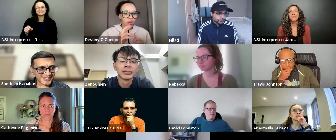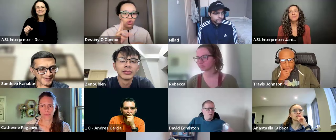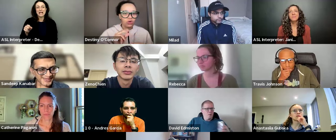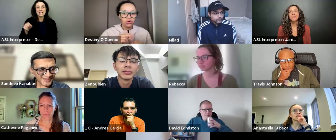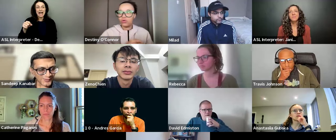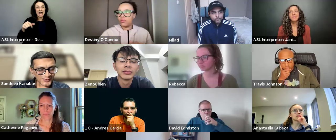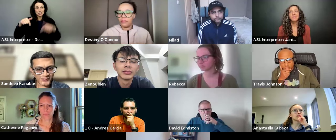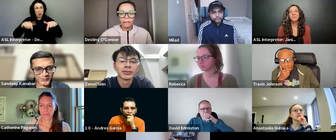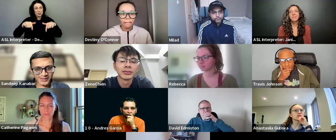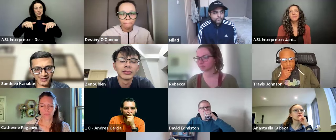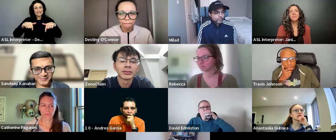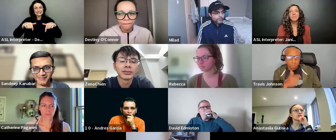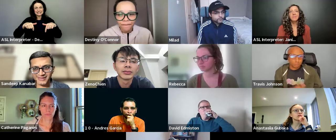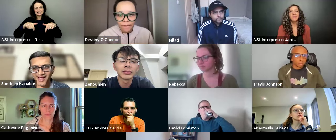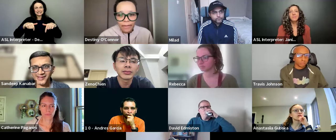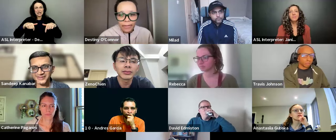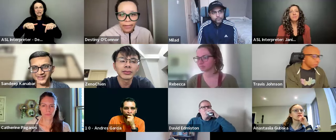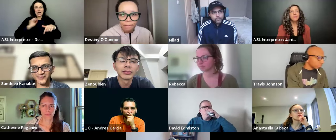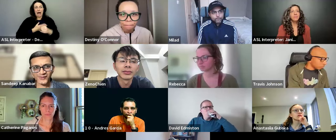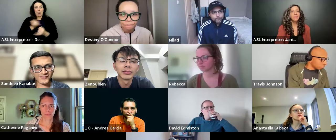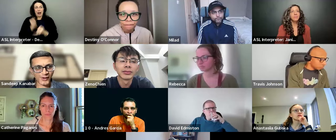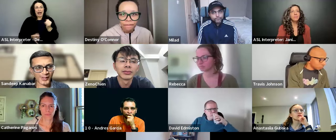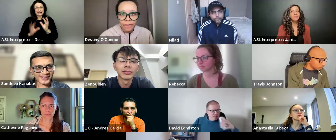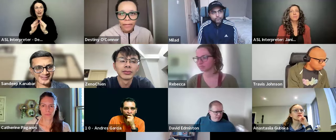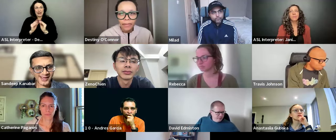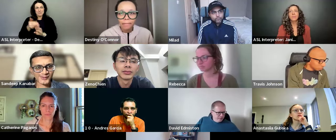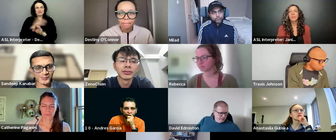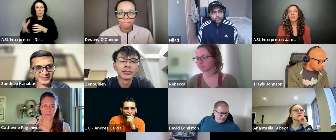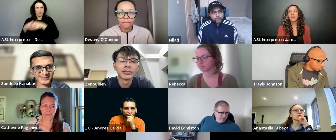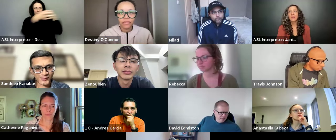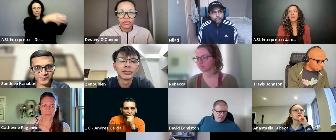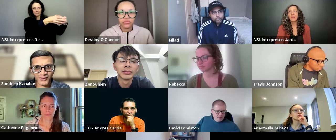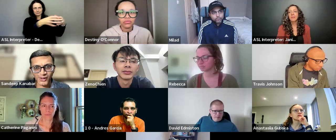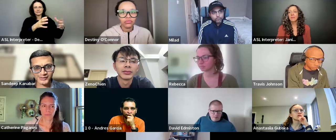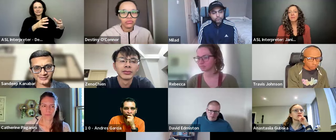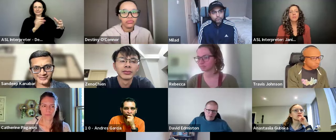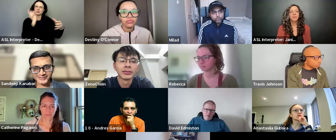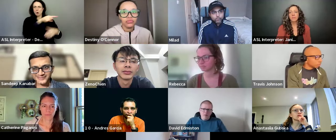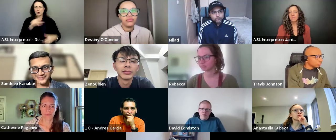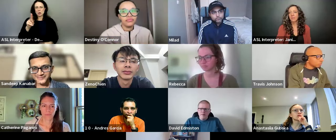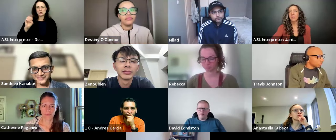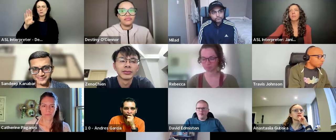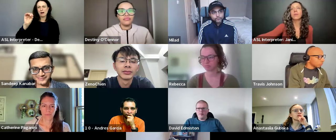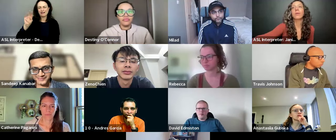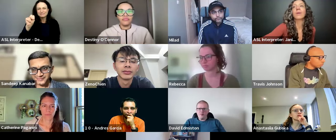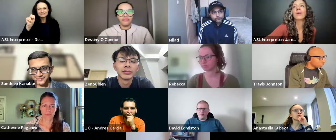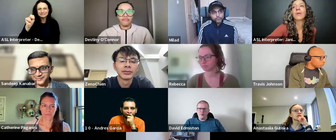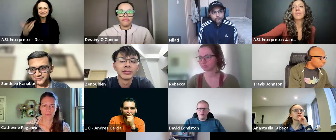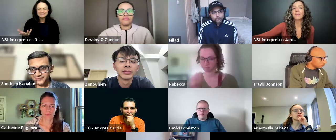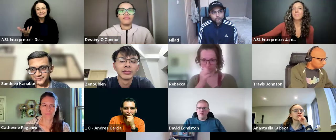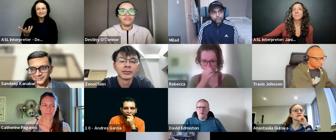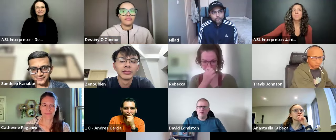Yeah, so this is basically going to be our last meeting before we all get a chance to meet in KubeCon.